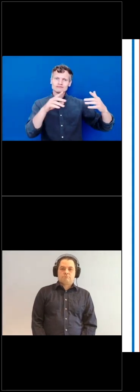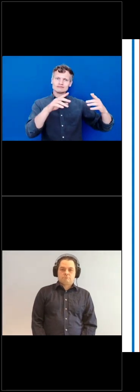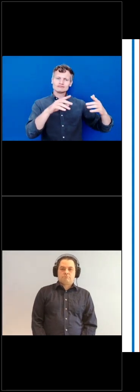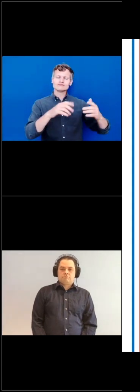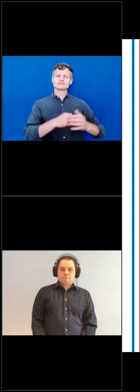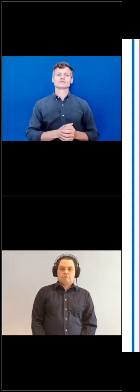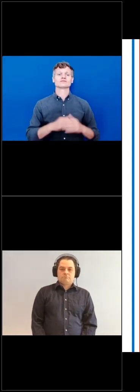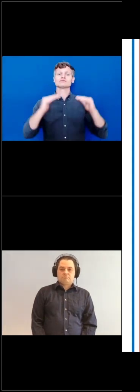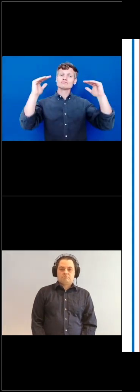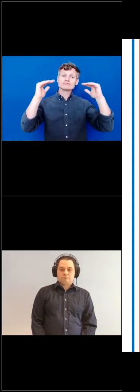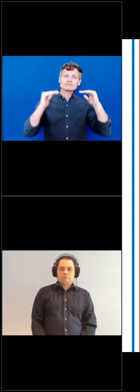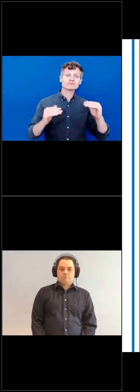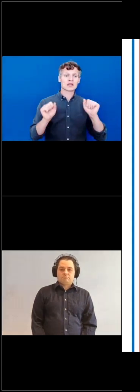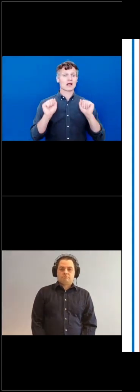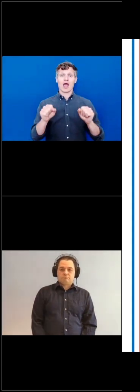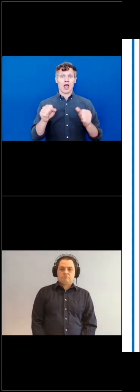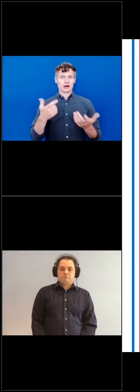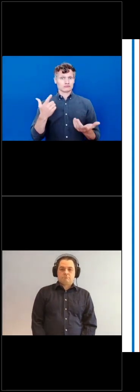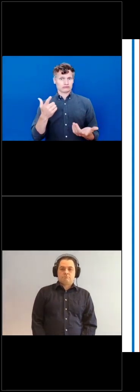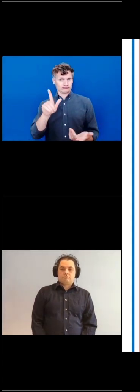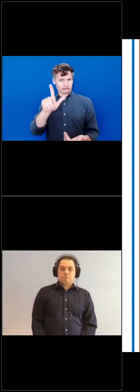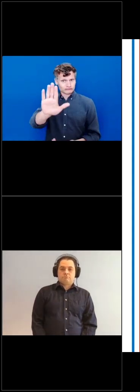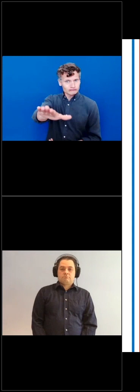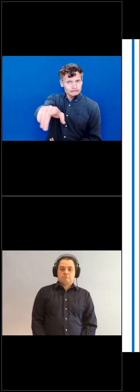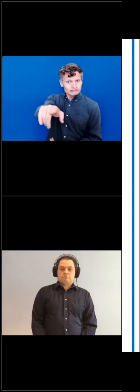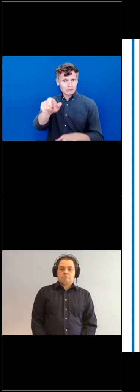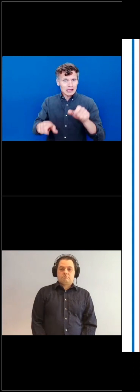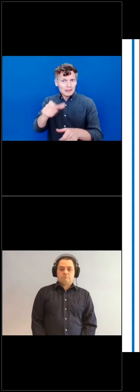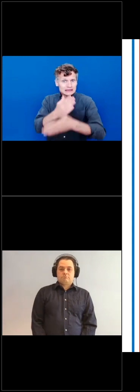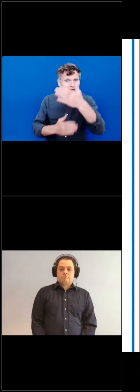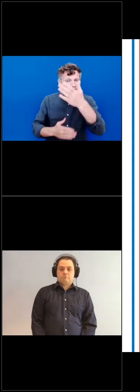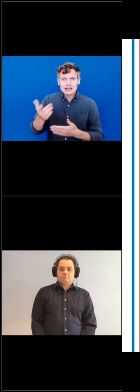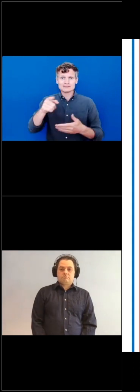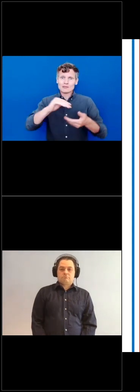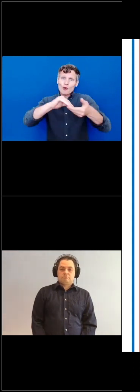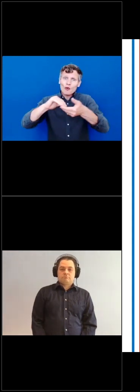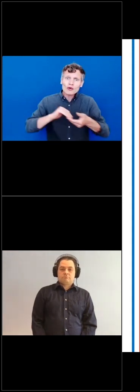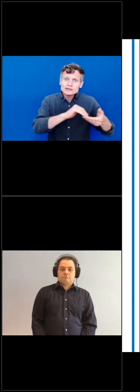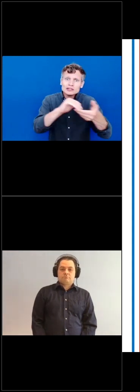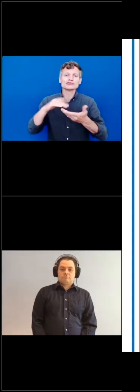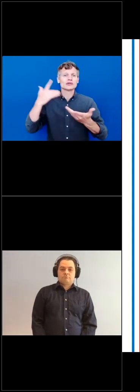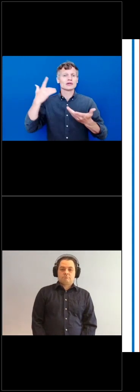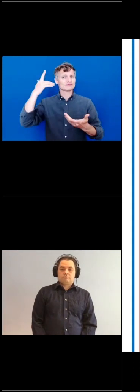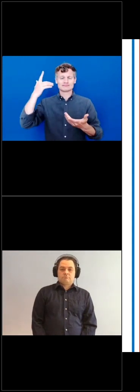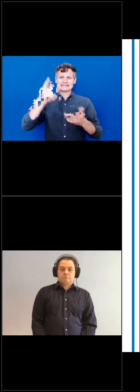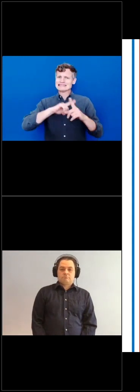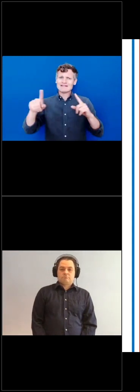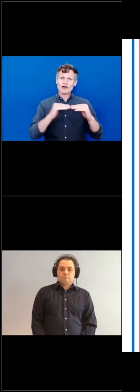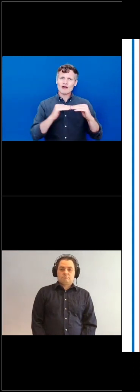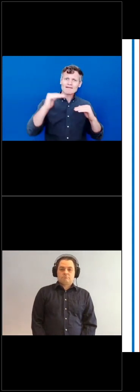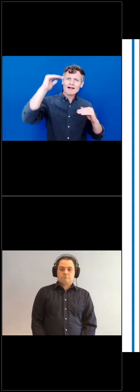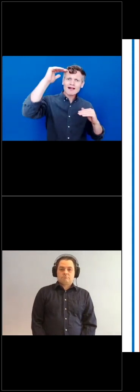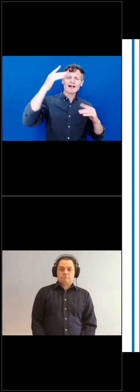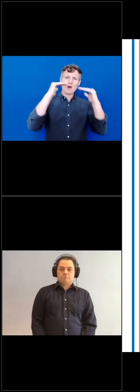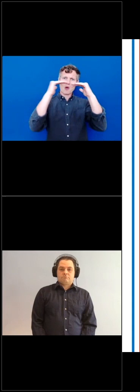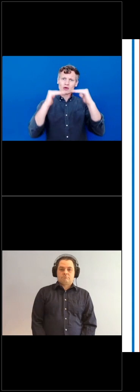types of disabilities during assessment and monitoring. So both active at national and local levels, representing different